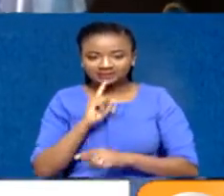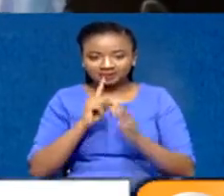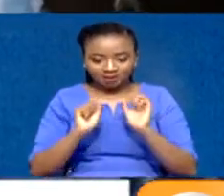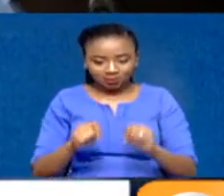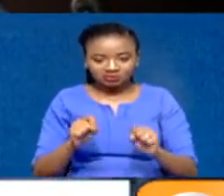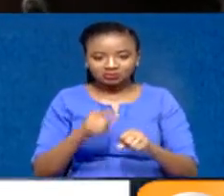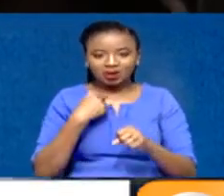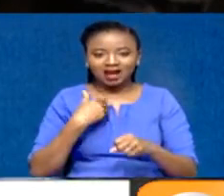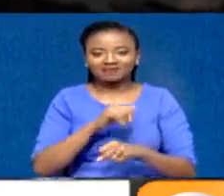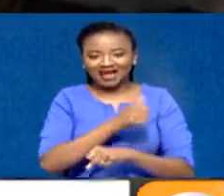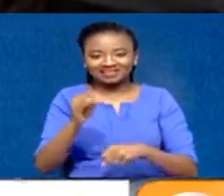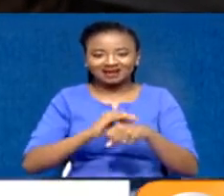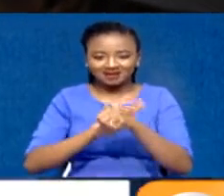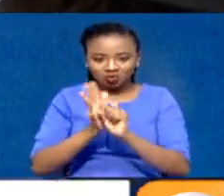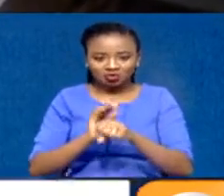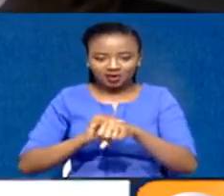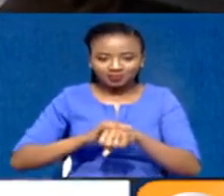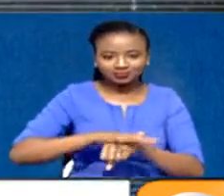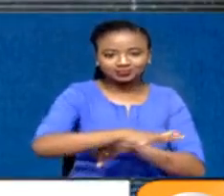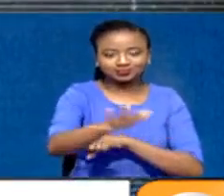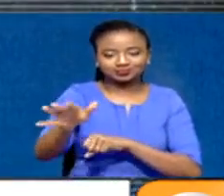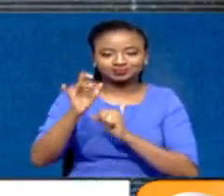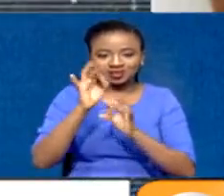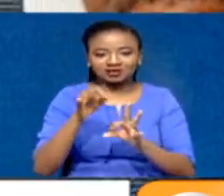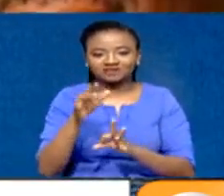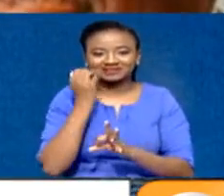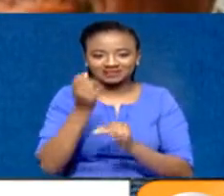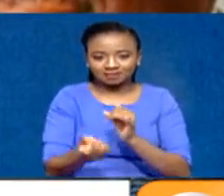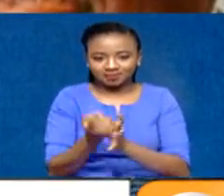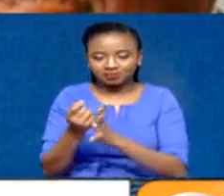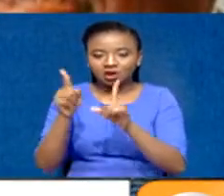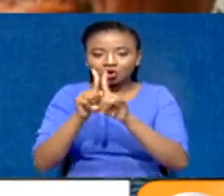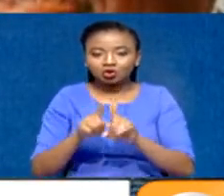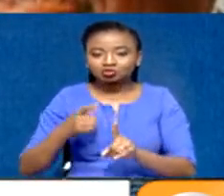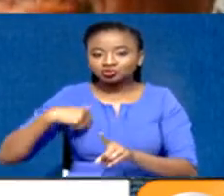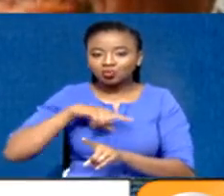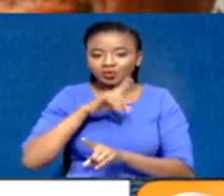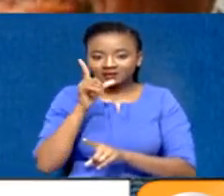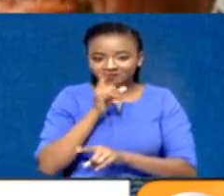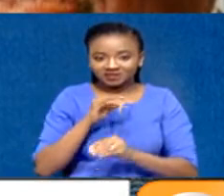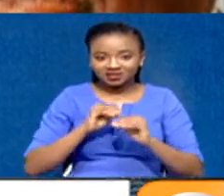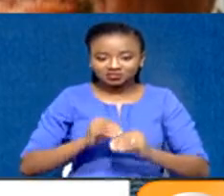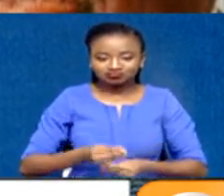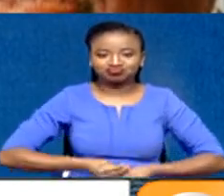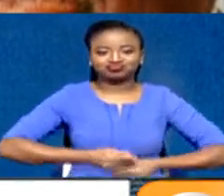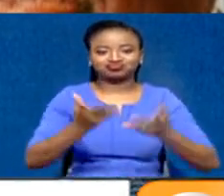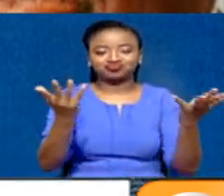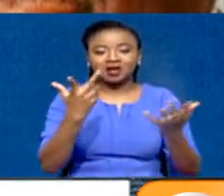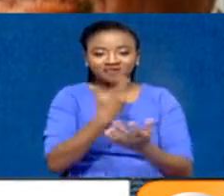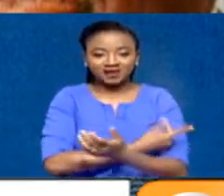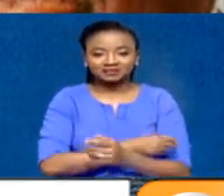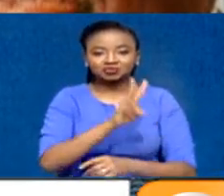wimbi jingine hatari zaidi ya yaliyowahi kuwepo la ugonjwa huo. We have distributed these vaccines now to almost